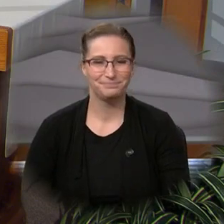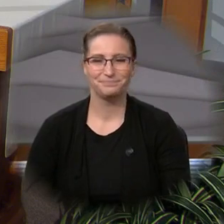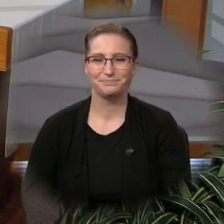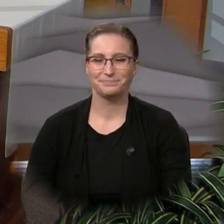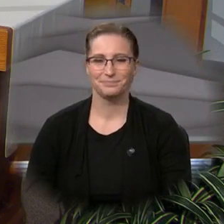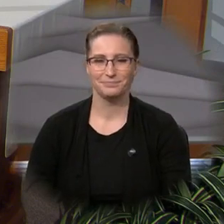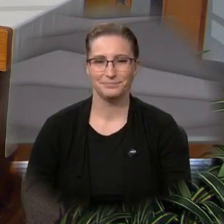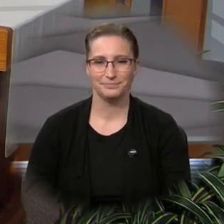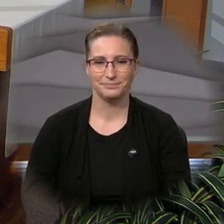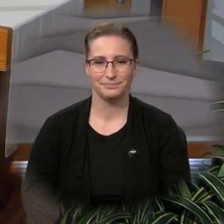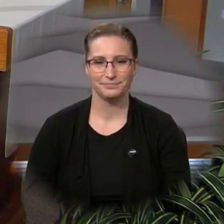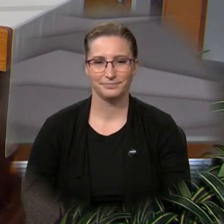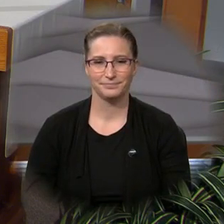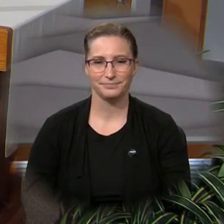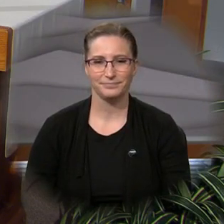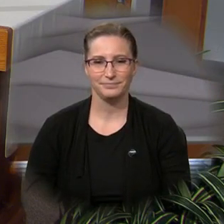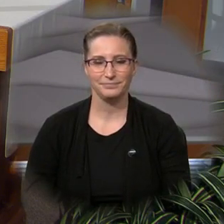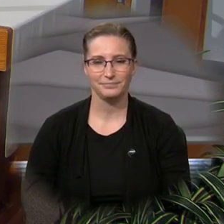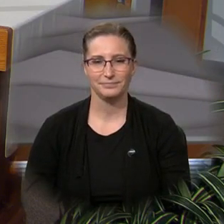Peace. Peace.